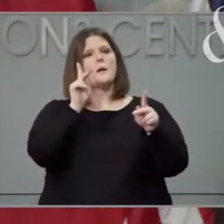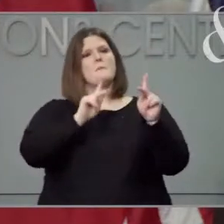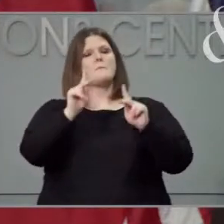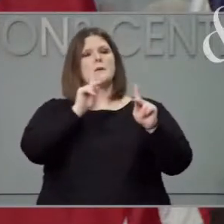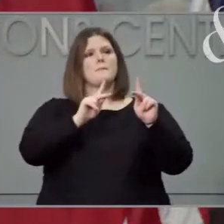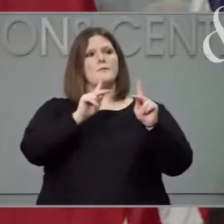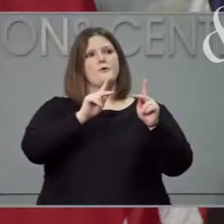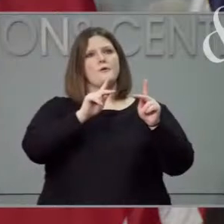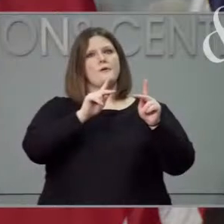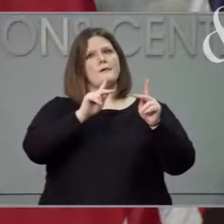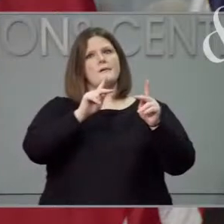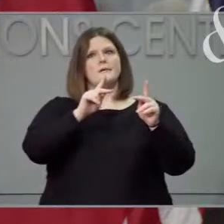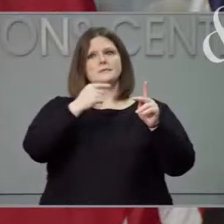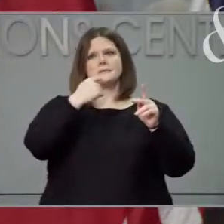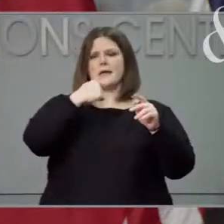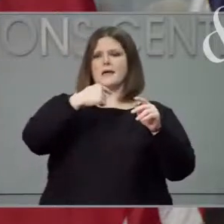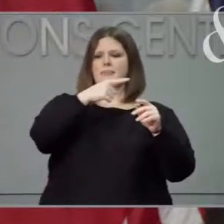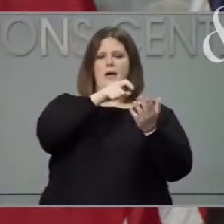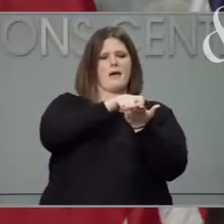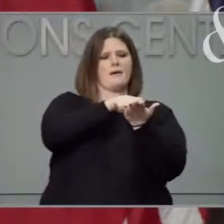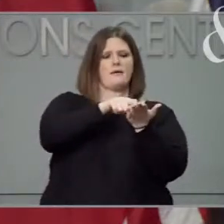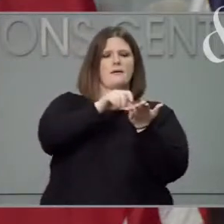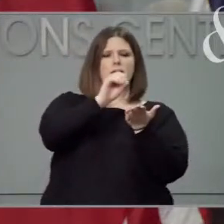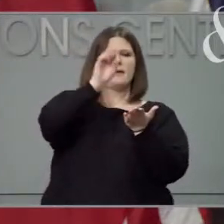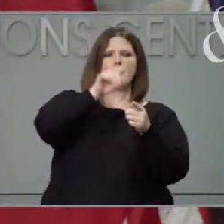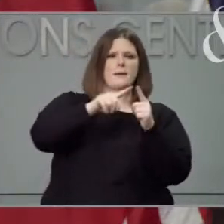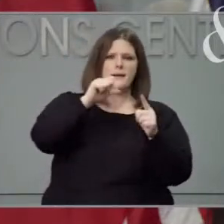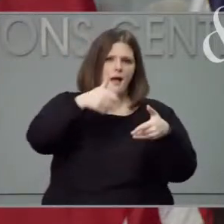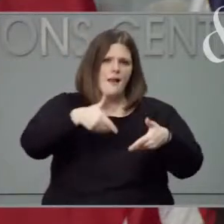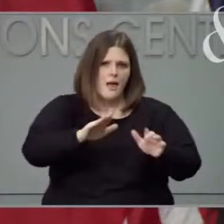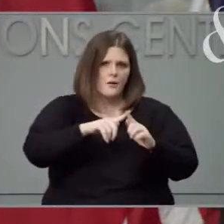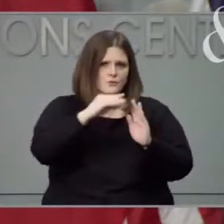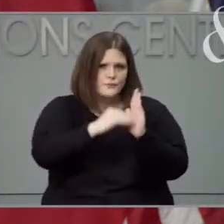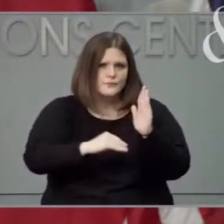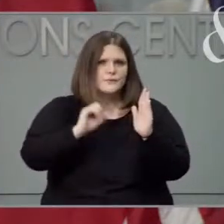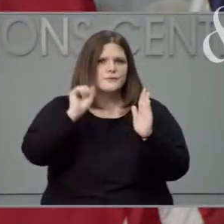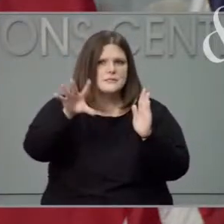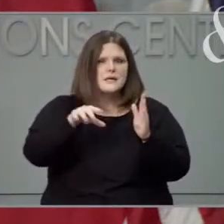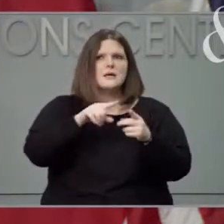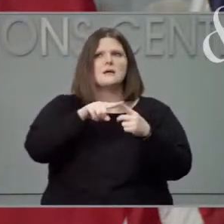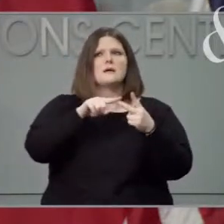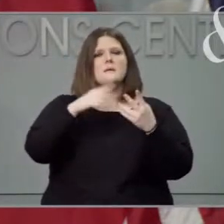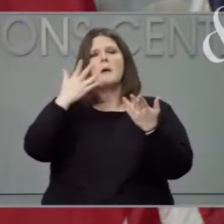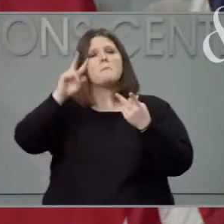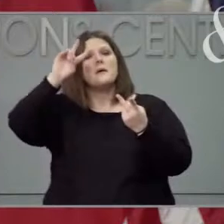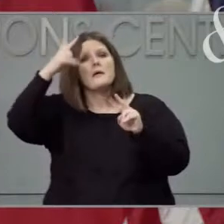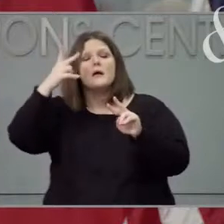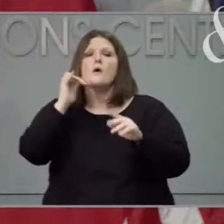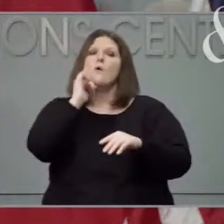though they were not authorized to do so, and witness information